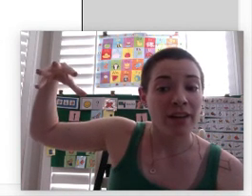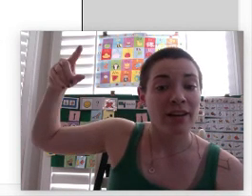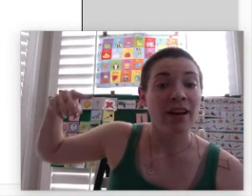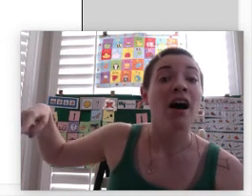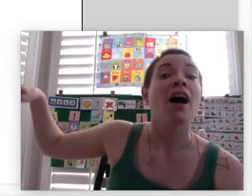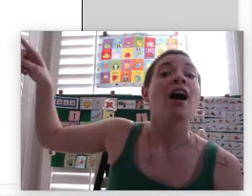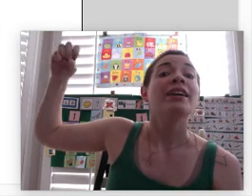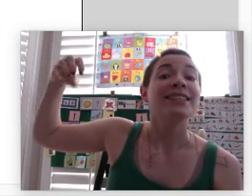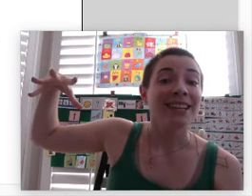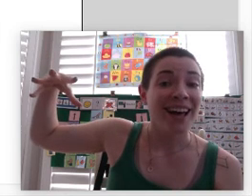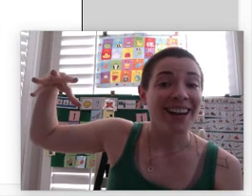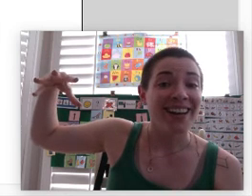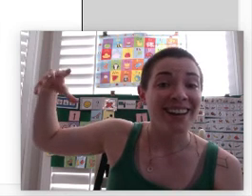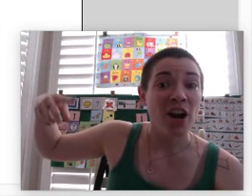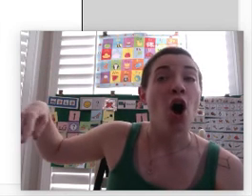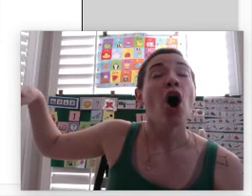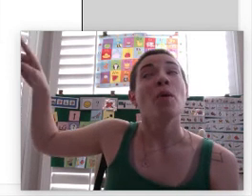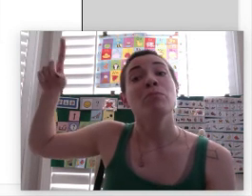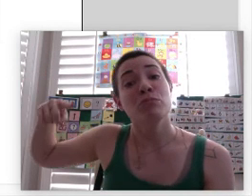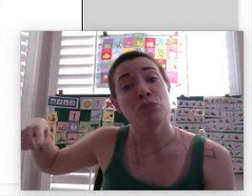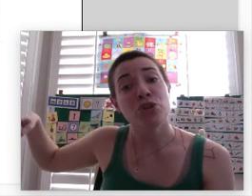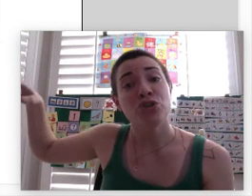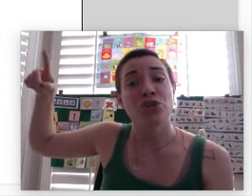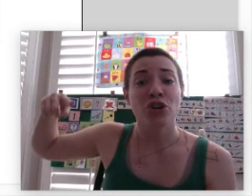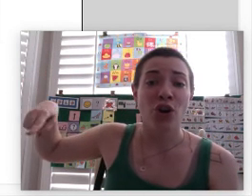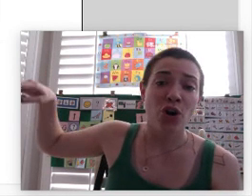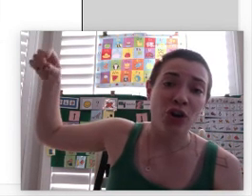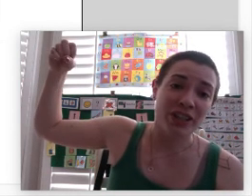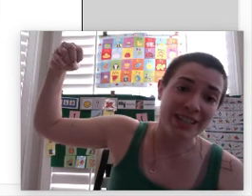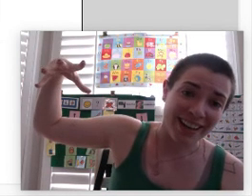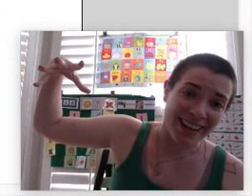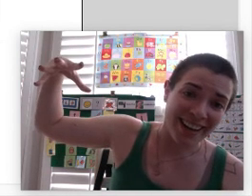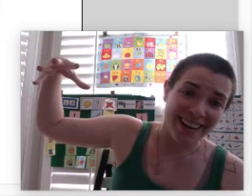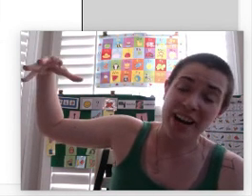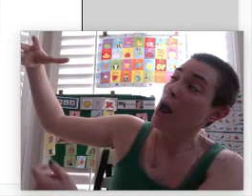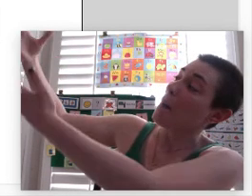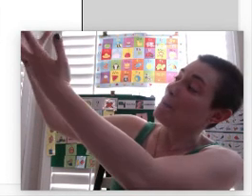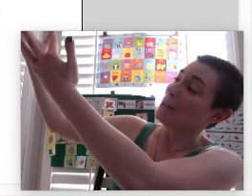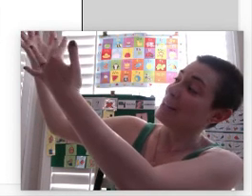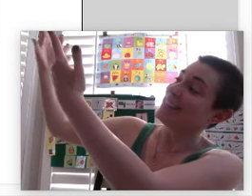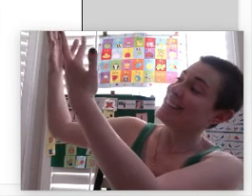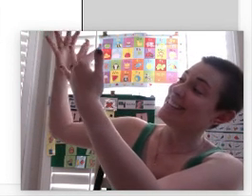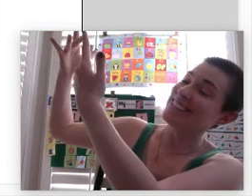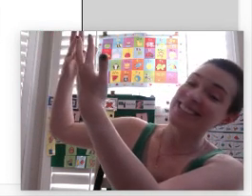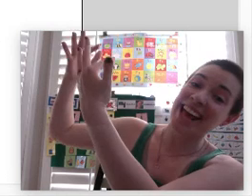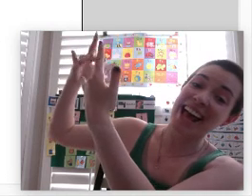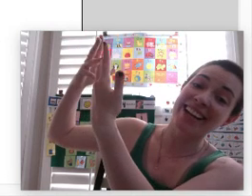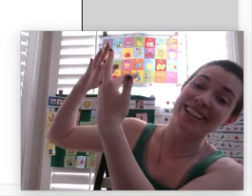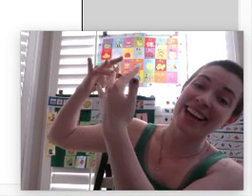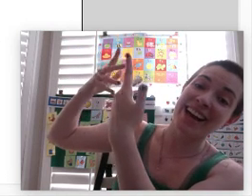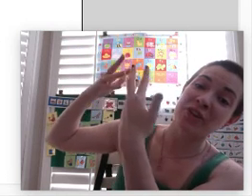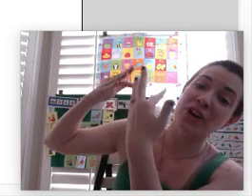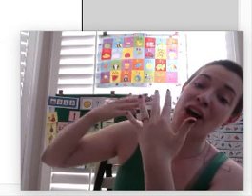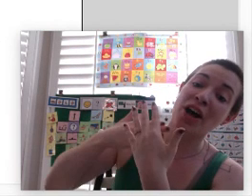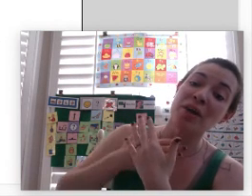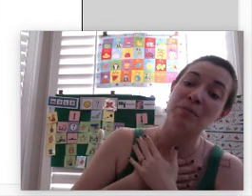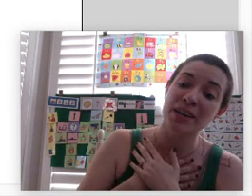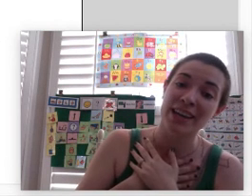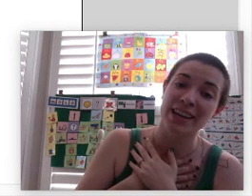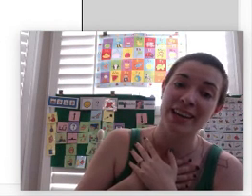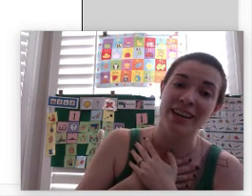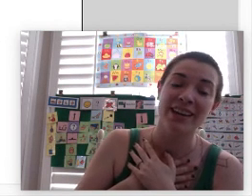Sun, Sun, Mr. Golden Sun, please shine down